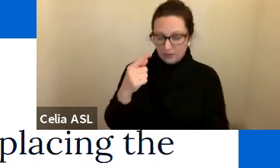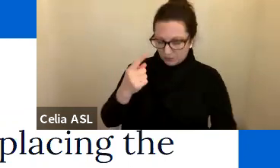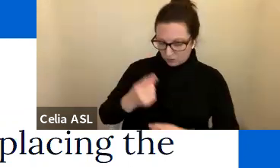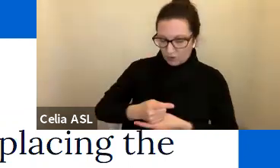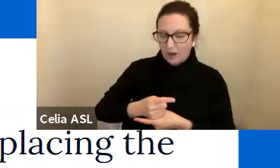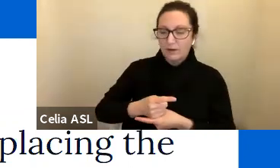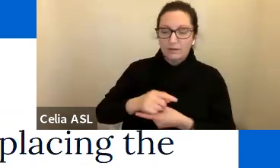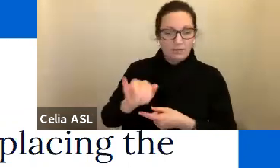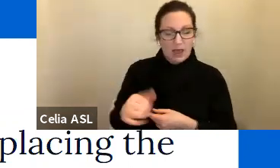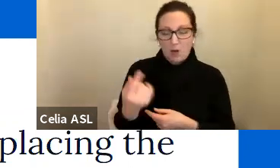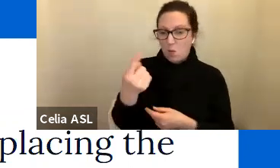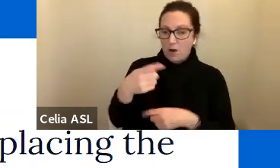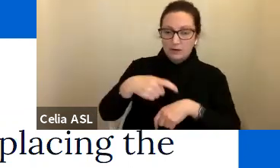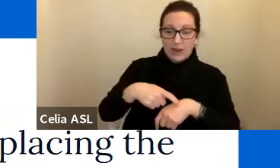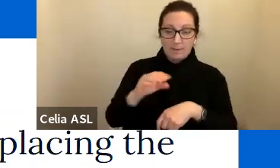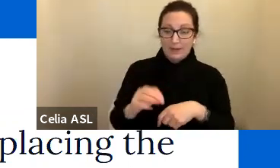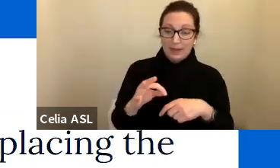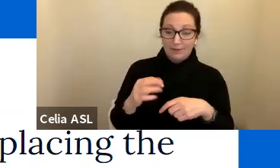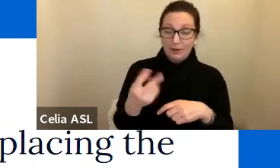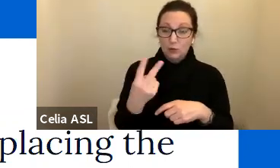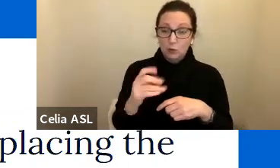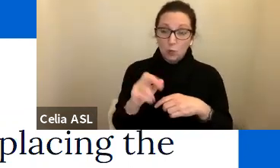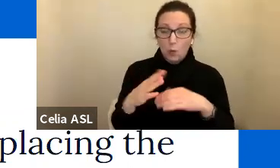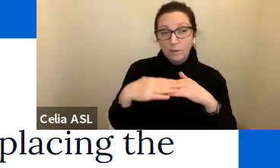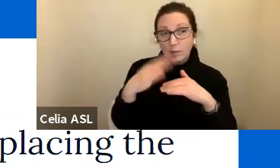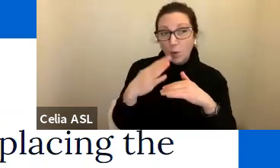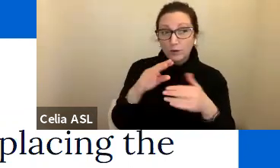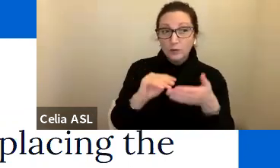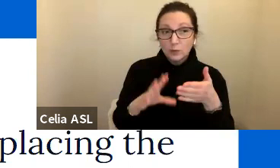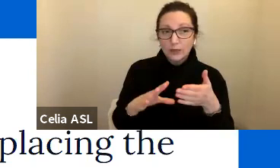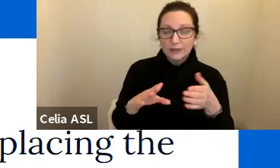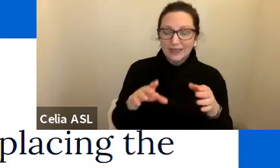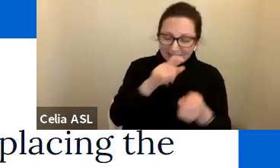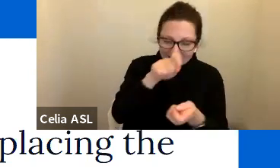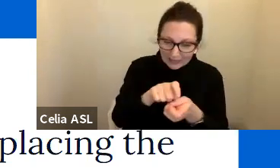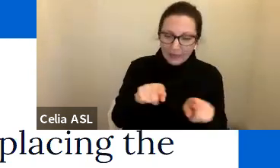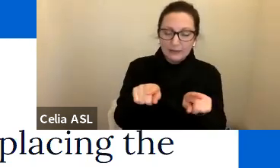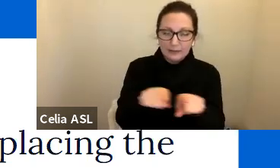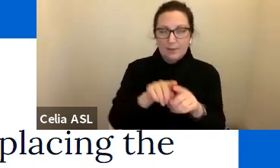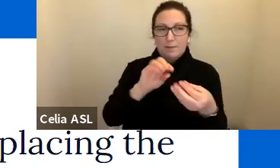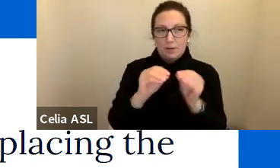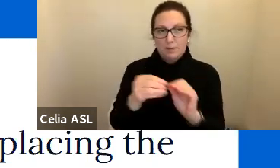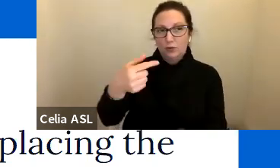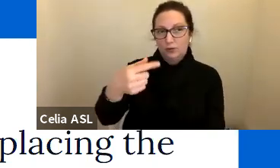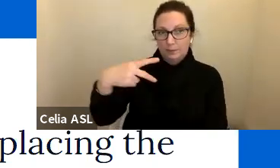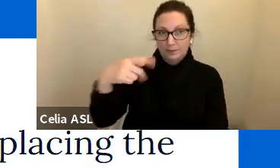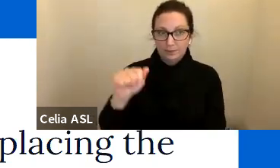random number would be used, is if 2 or more students had the exact same GPA. Thank you. Okay.